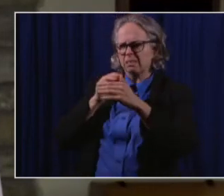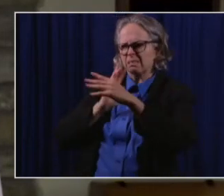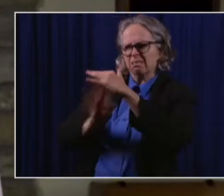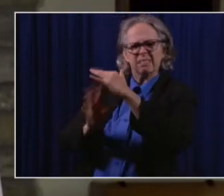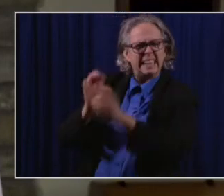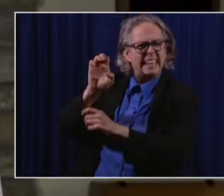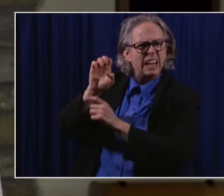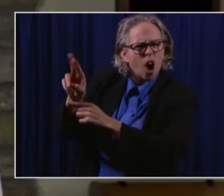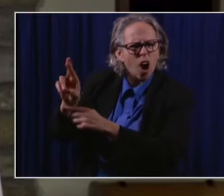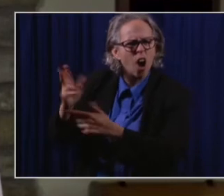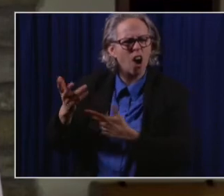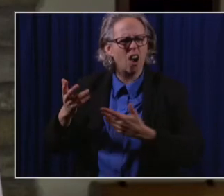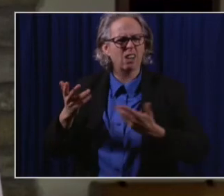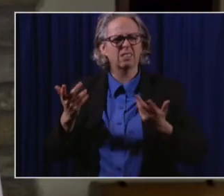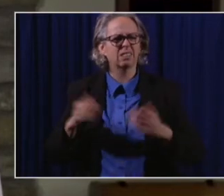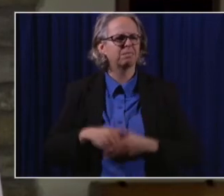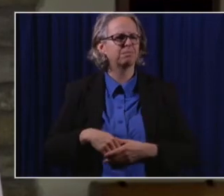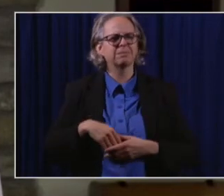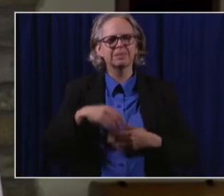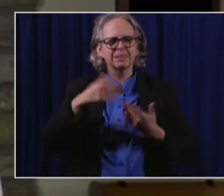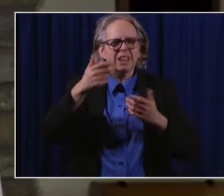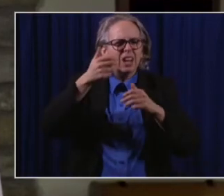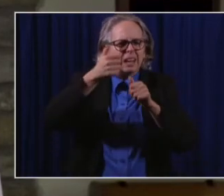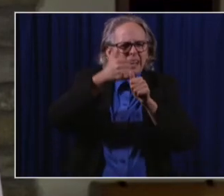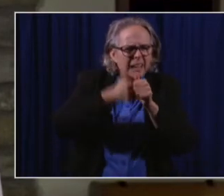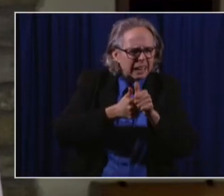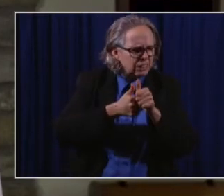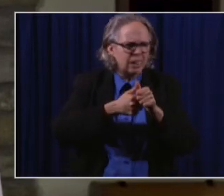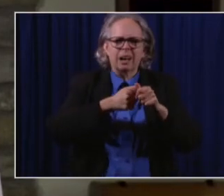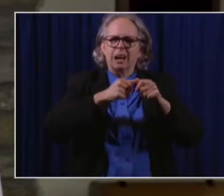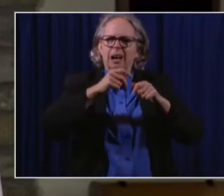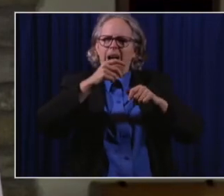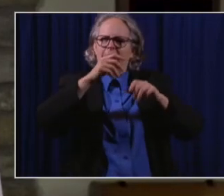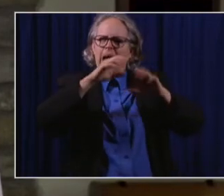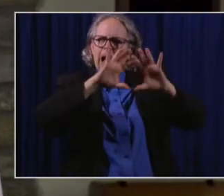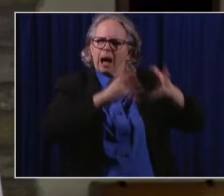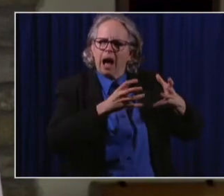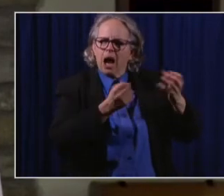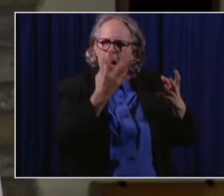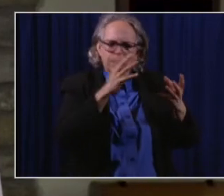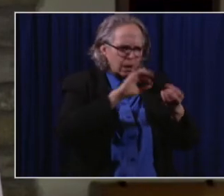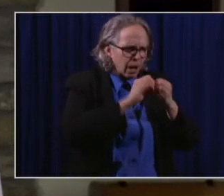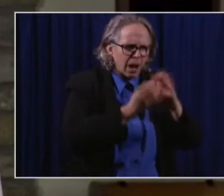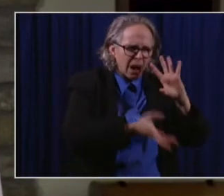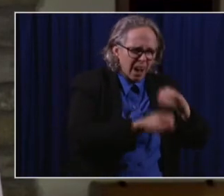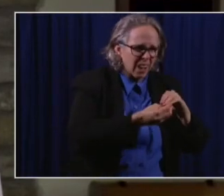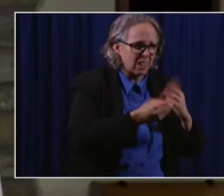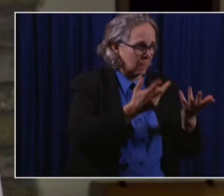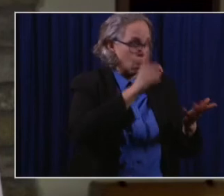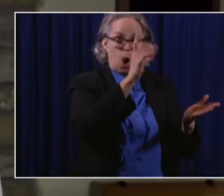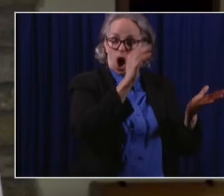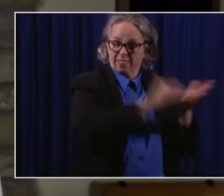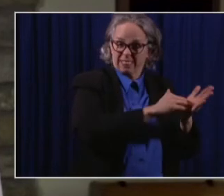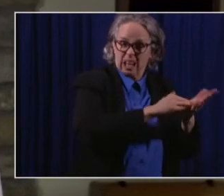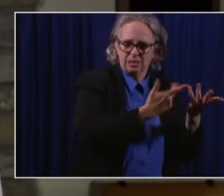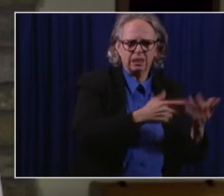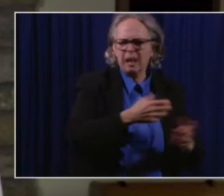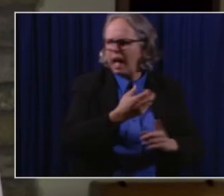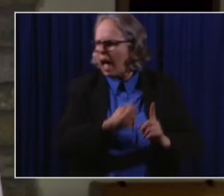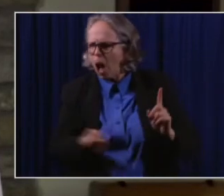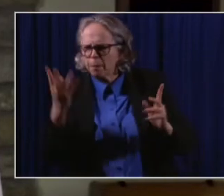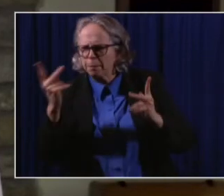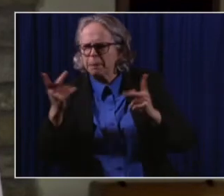important for understanding how much spread and potential spread there is in the community. And the advisory system is another layer of